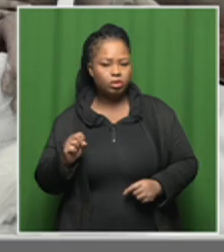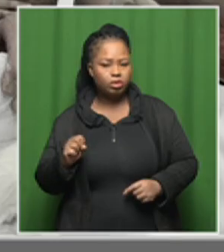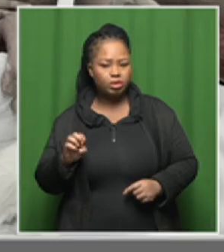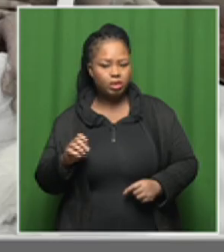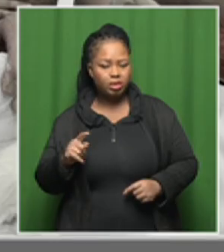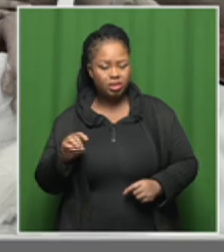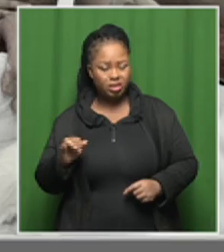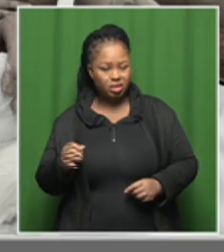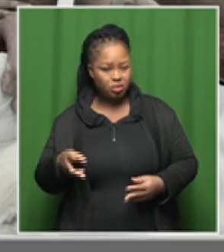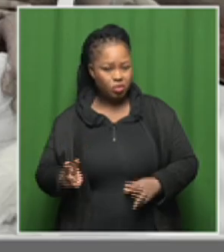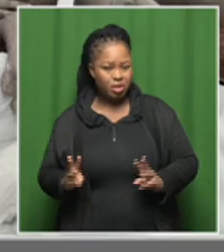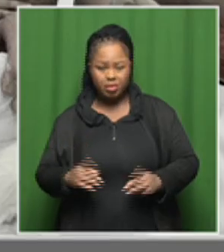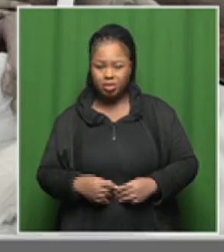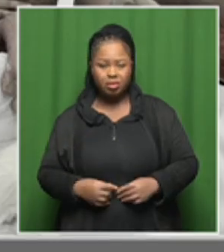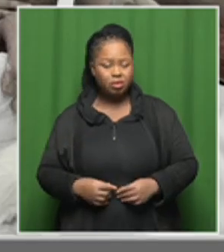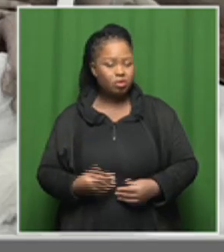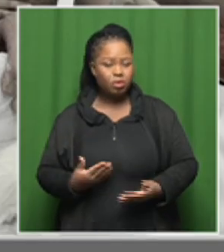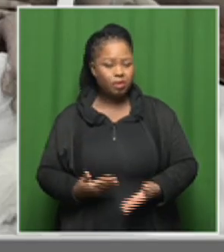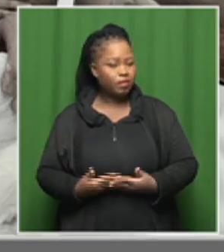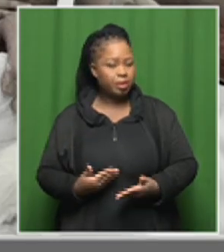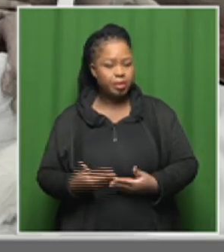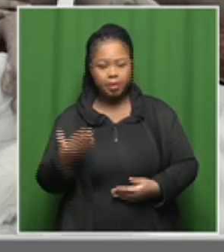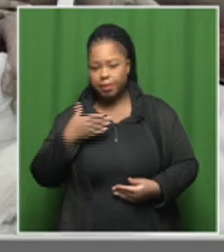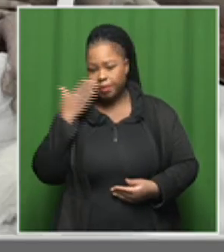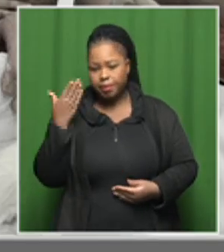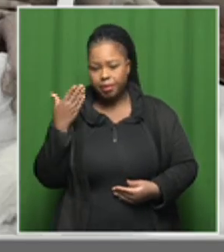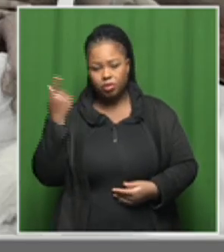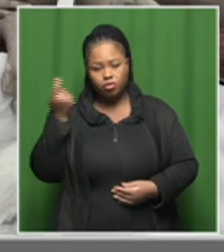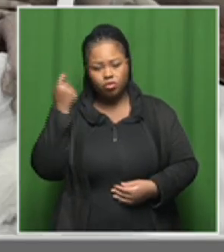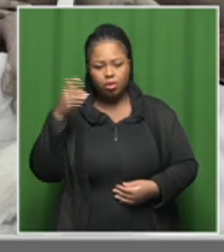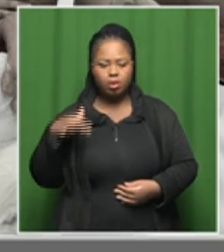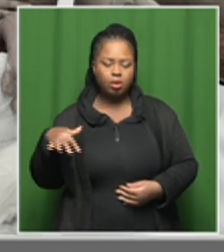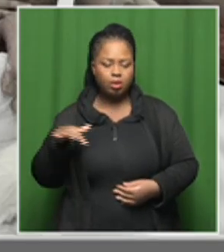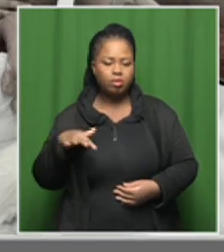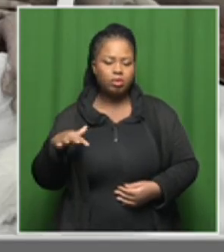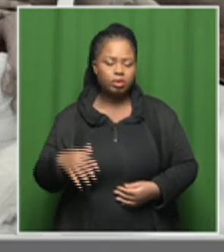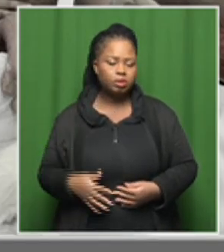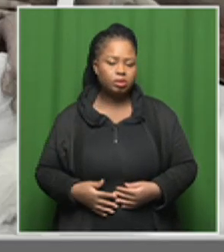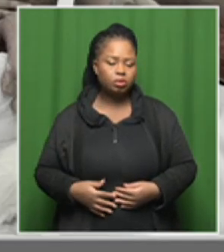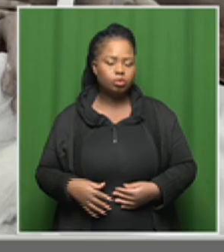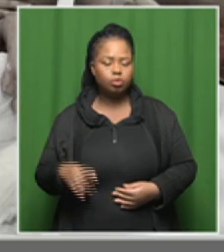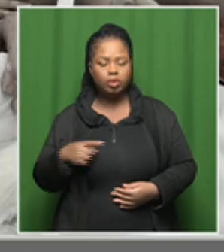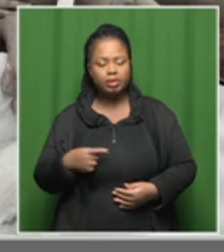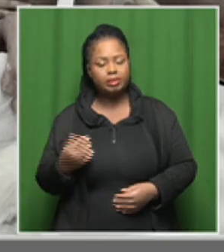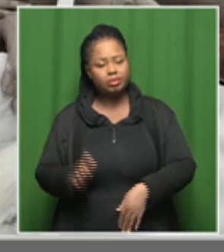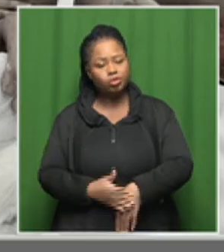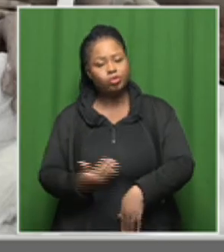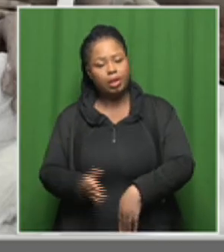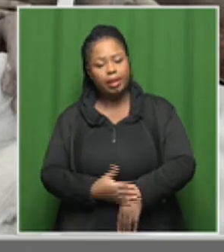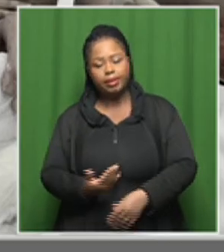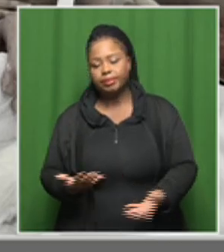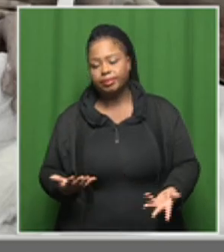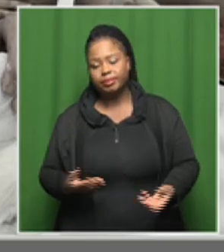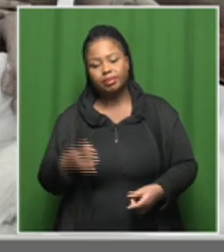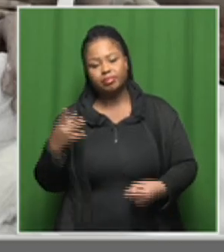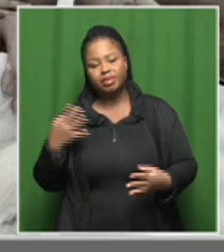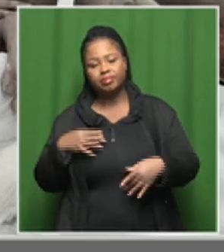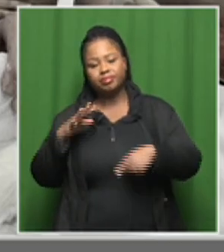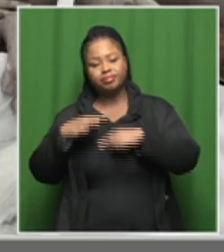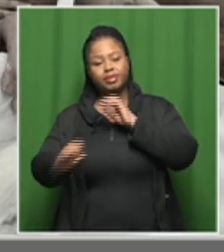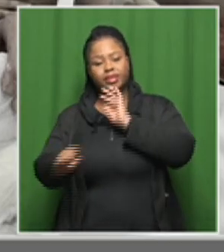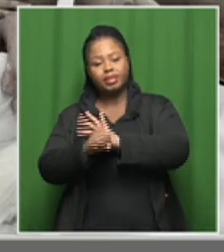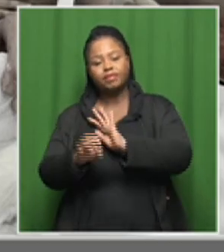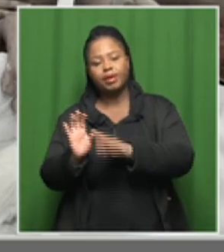available all around, and particularly in rural areas where you find it's just too late, it's diagnosed too late,